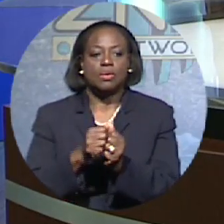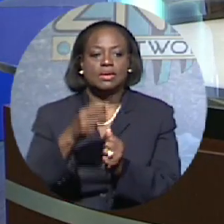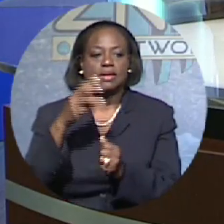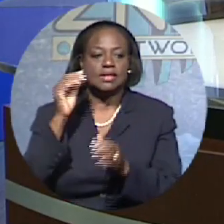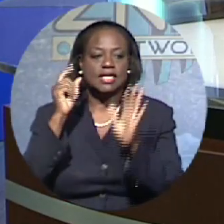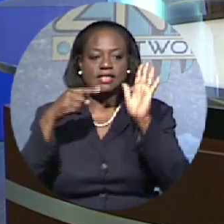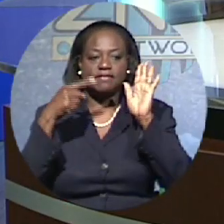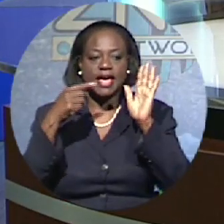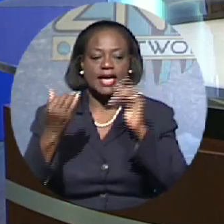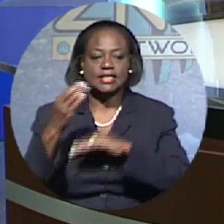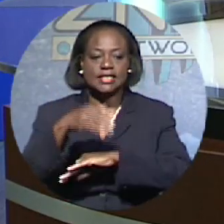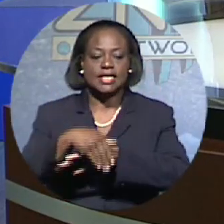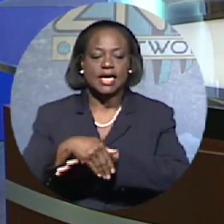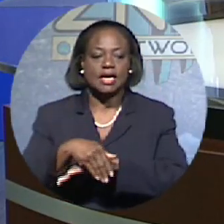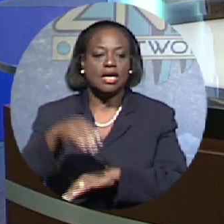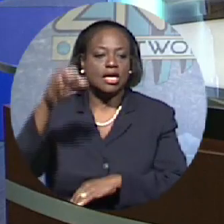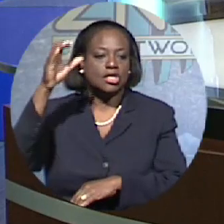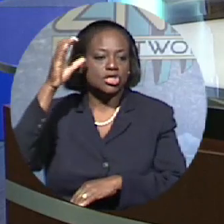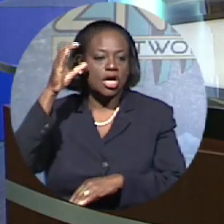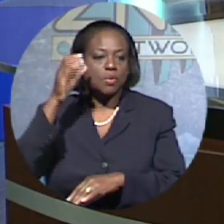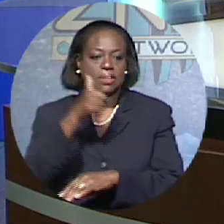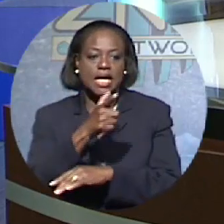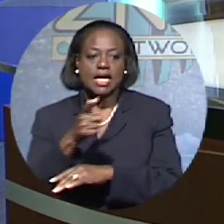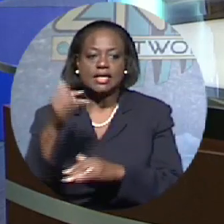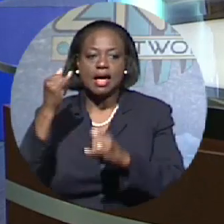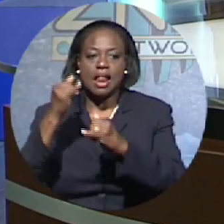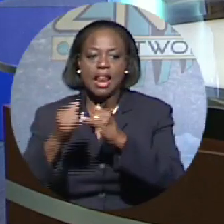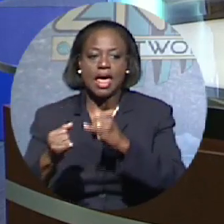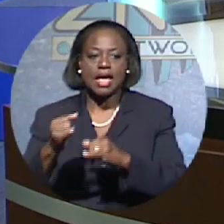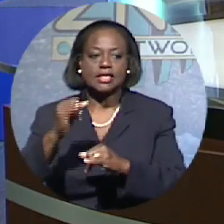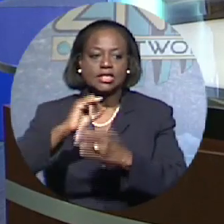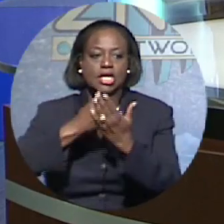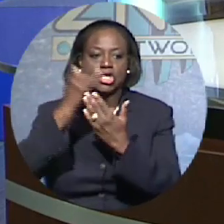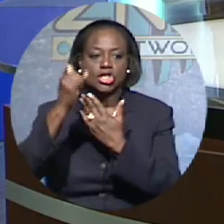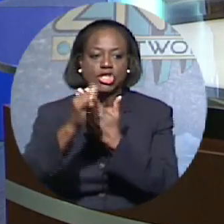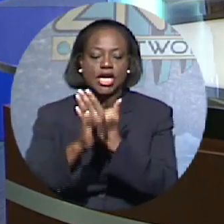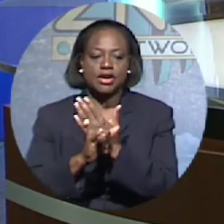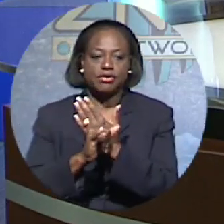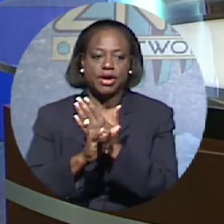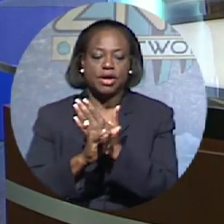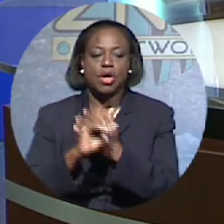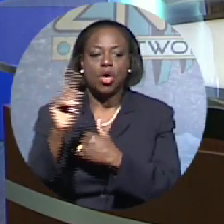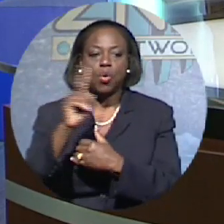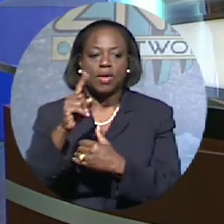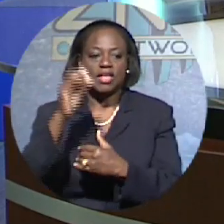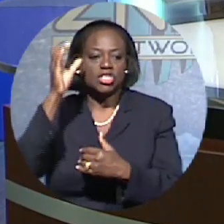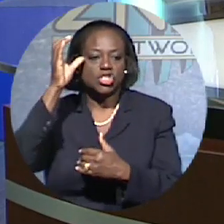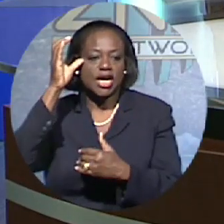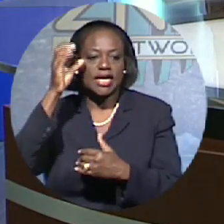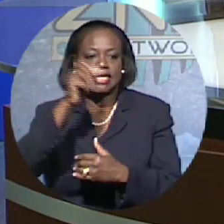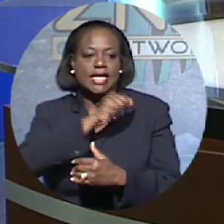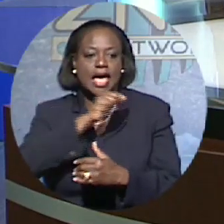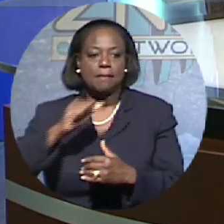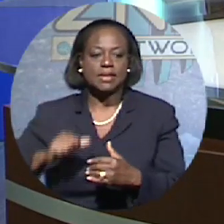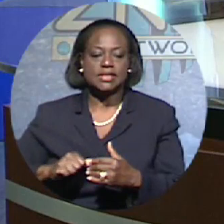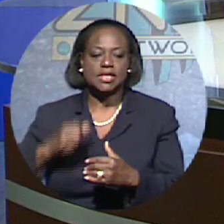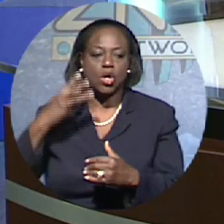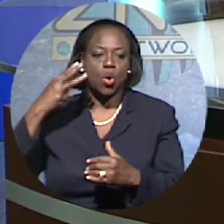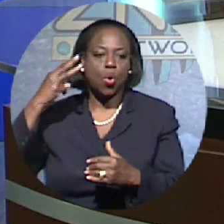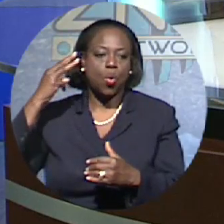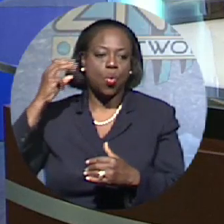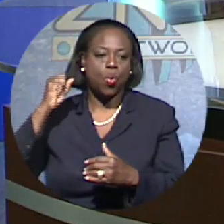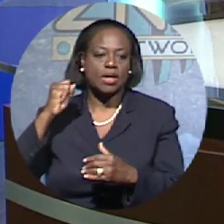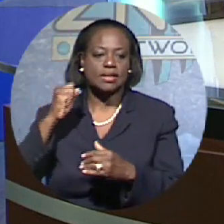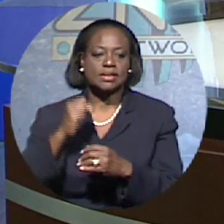Chang was gunned down last January, a short distance from where the previous Chinese embassy was located. 18-year-old Cleophas Clarke is accused of the